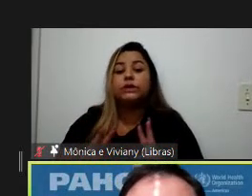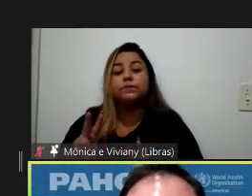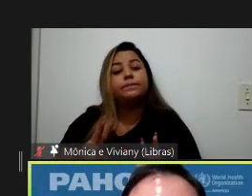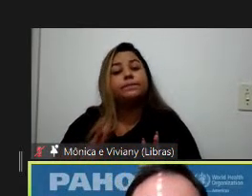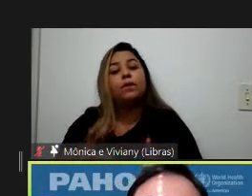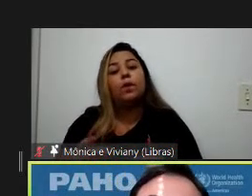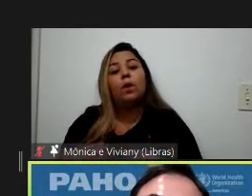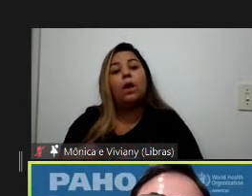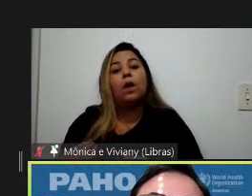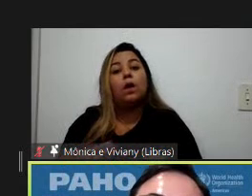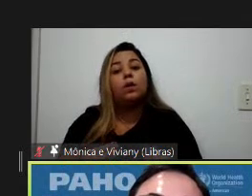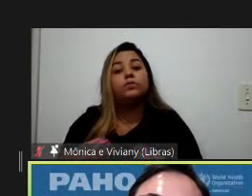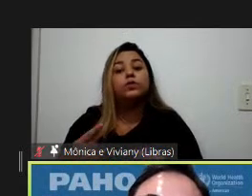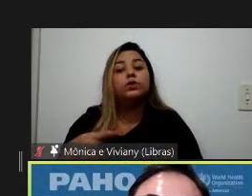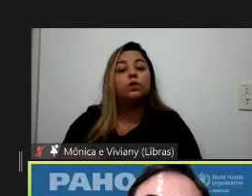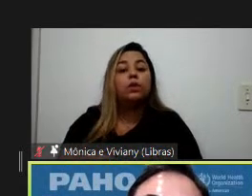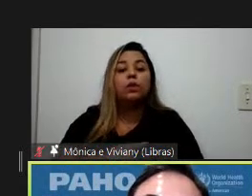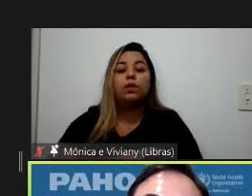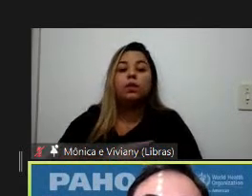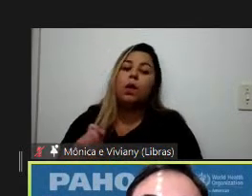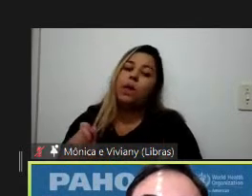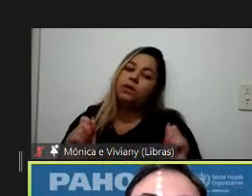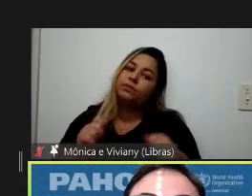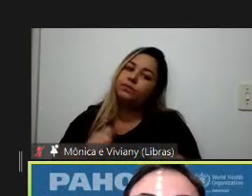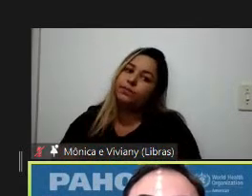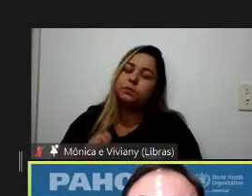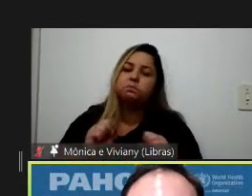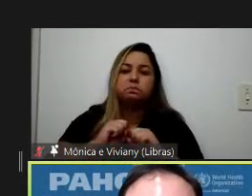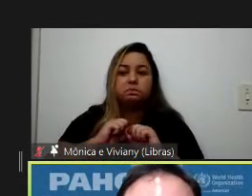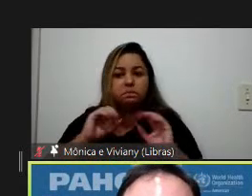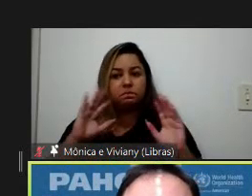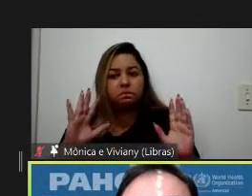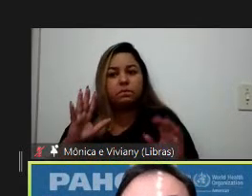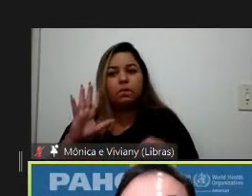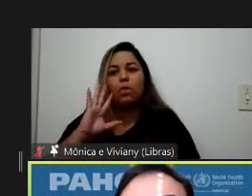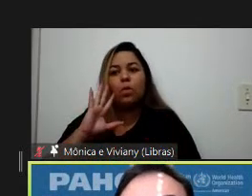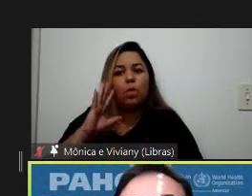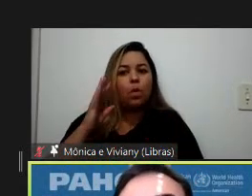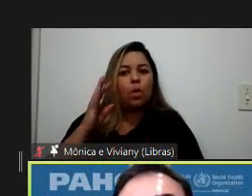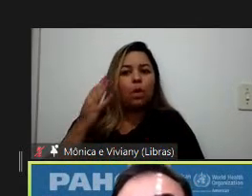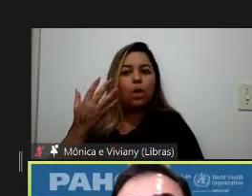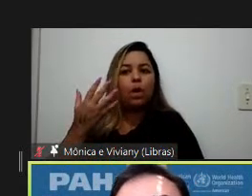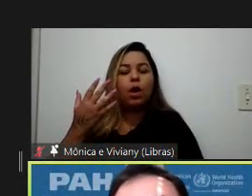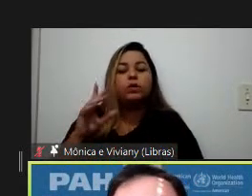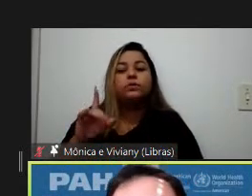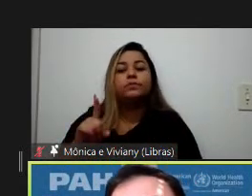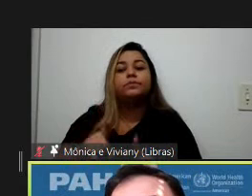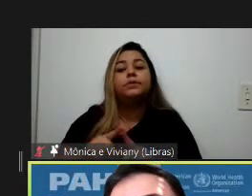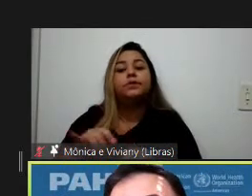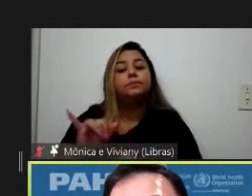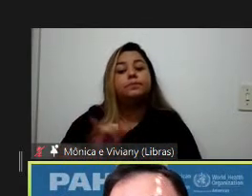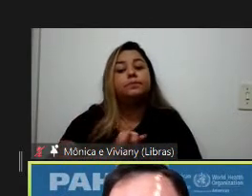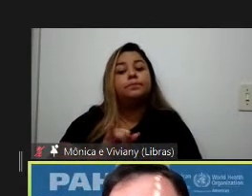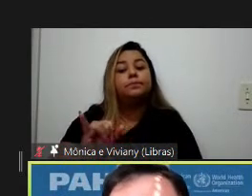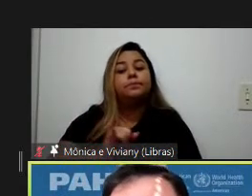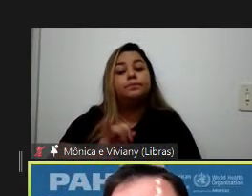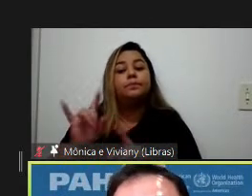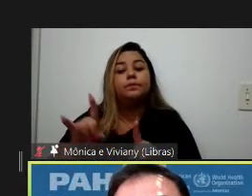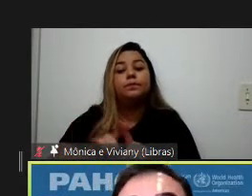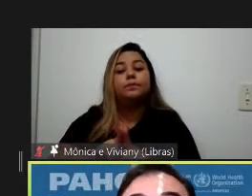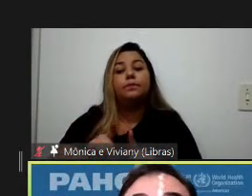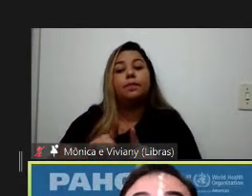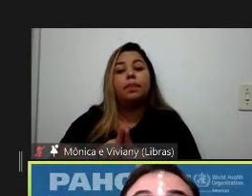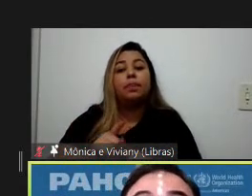very important question. How do we finance this? We need to clearly make some strategic decisions